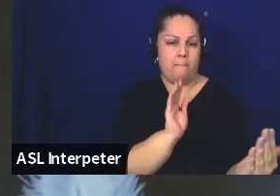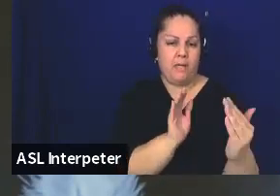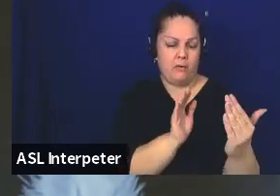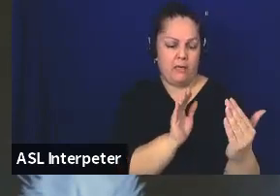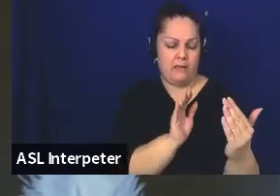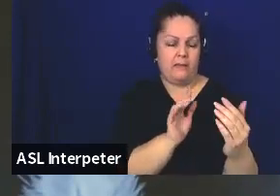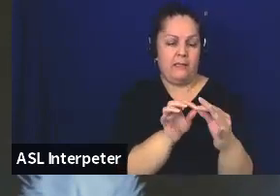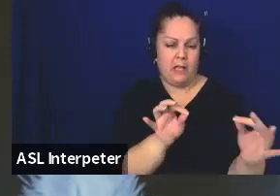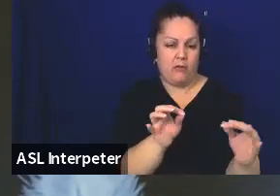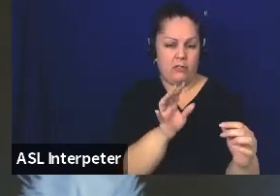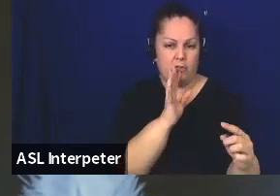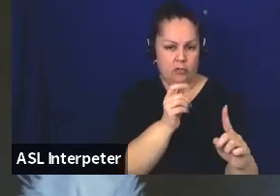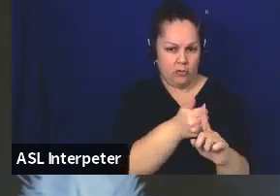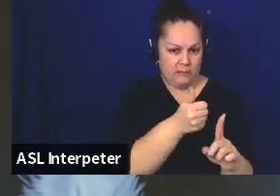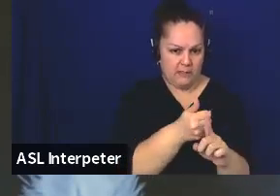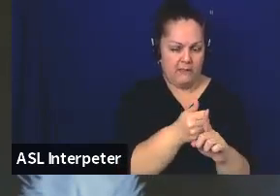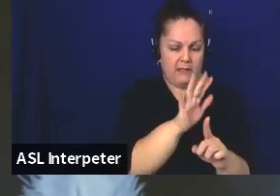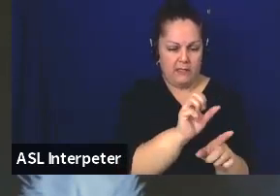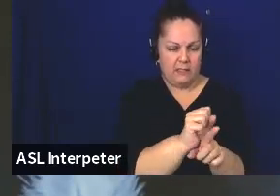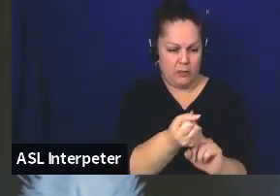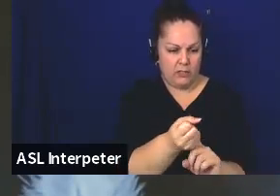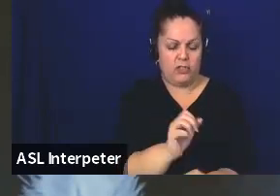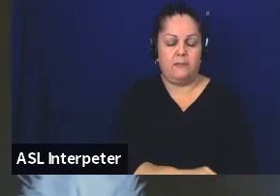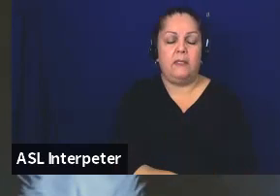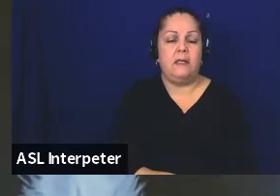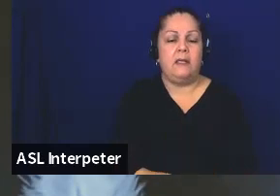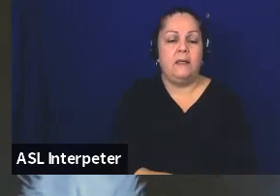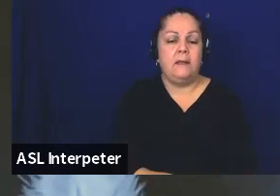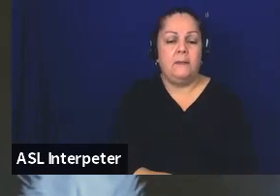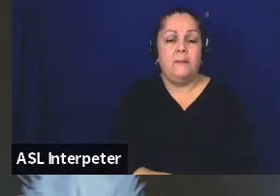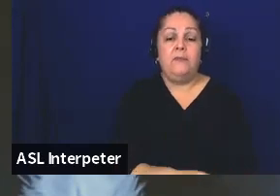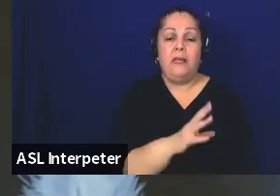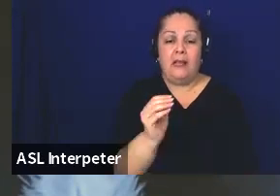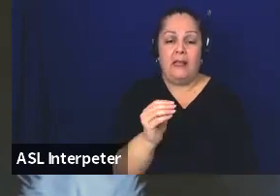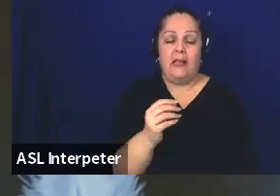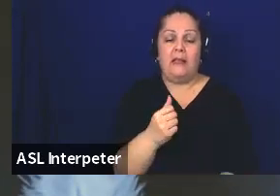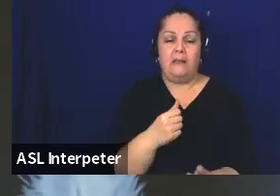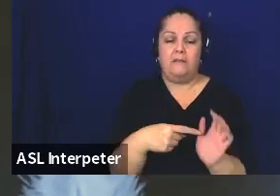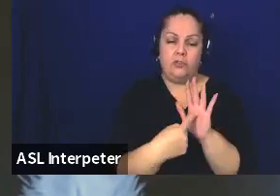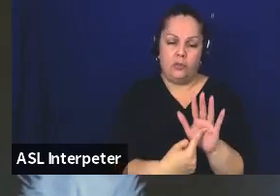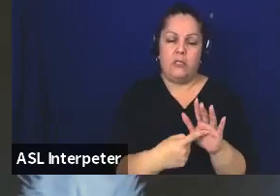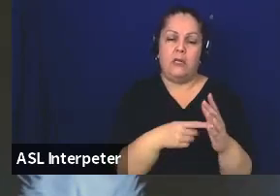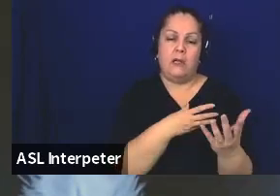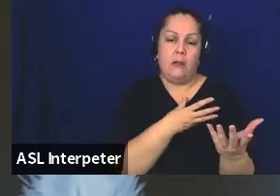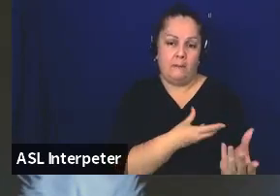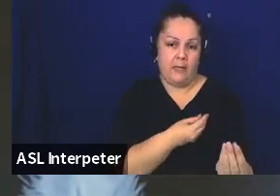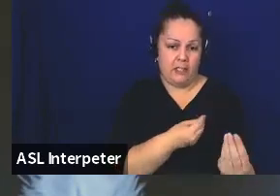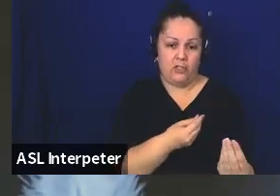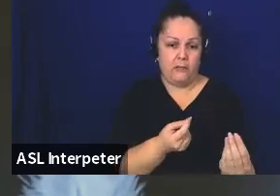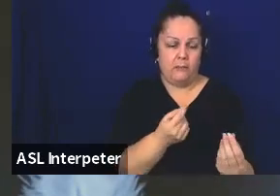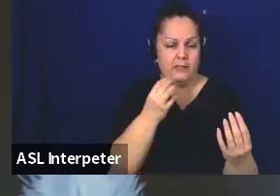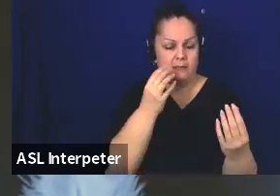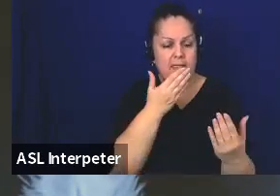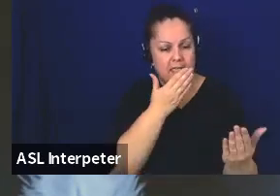uses to refer to themselves and their situation, and expressing compassion for the individual by thanking them